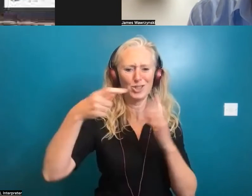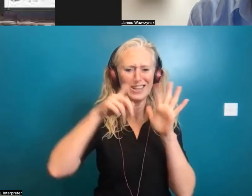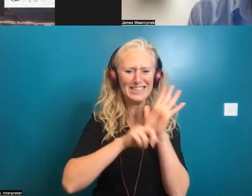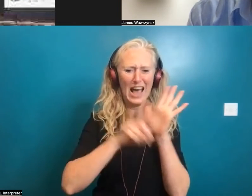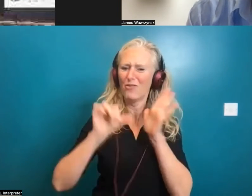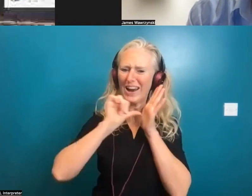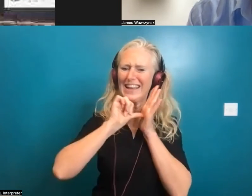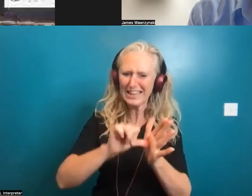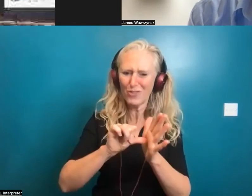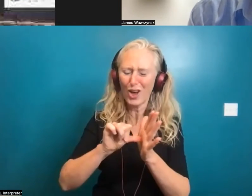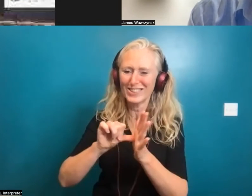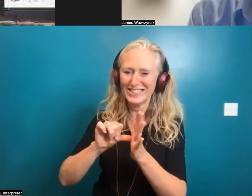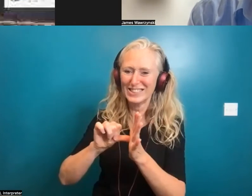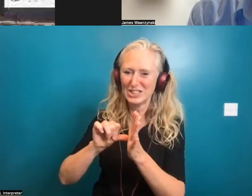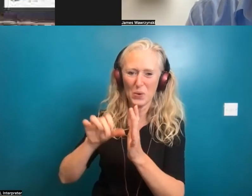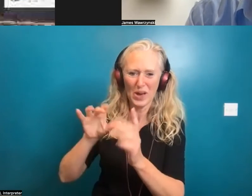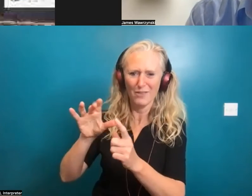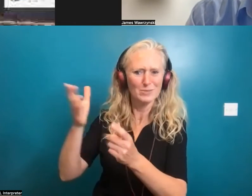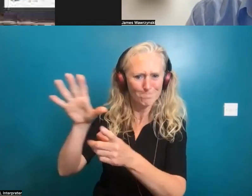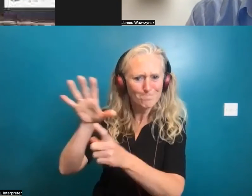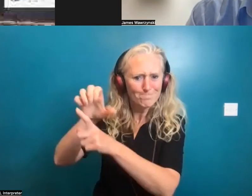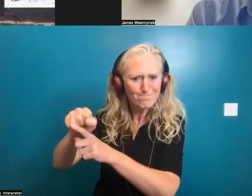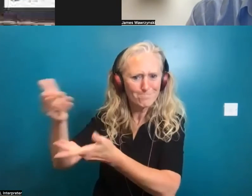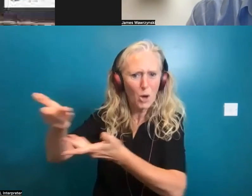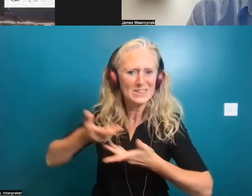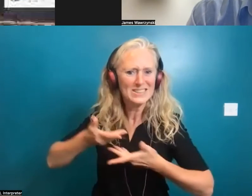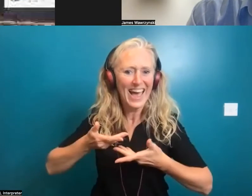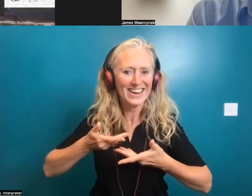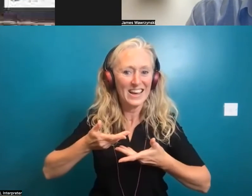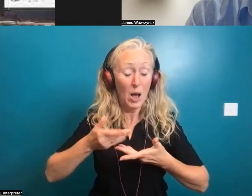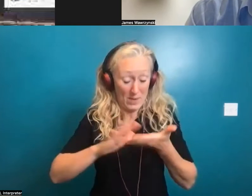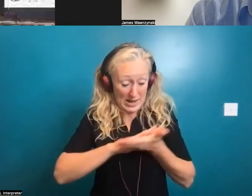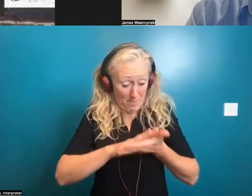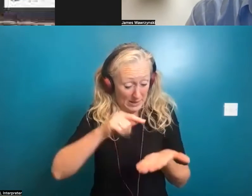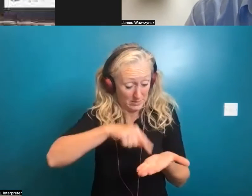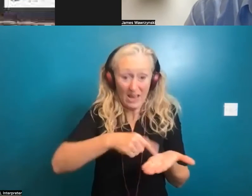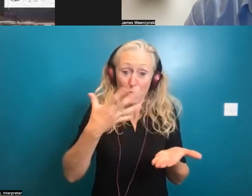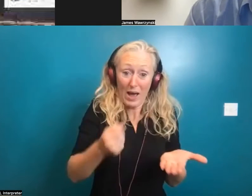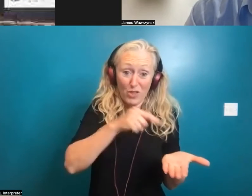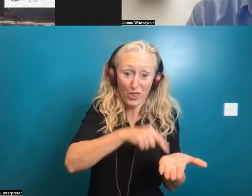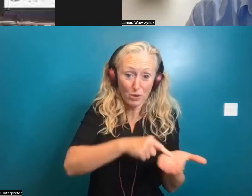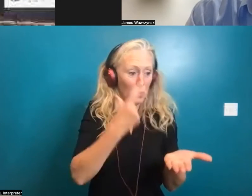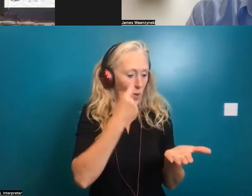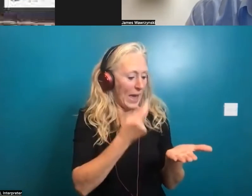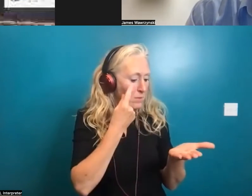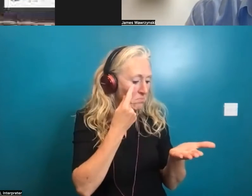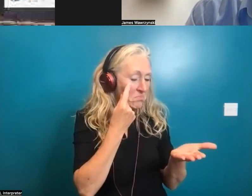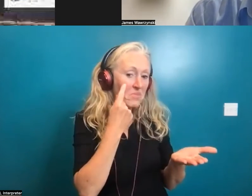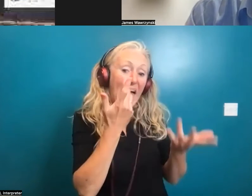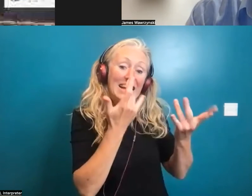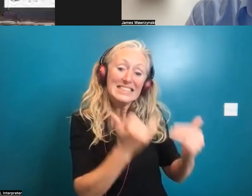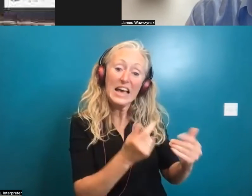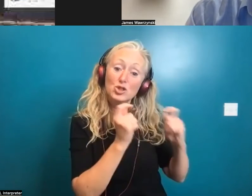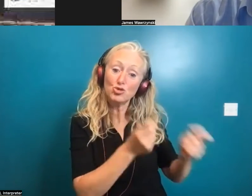to get. And they enable us to test treatments on those cells in the lab without having